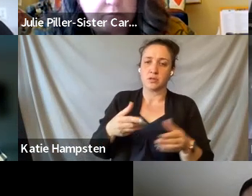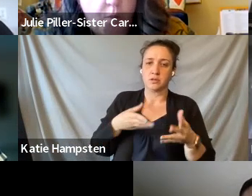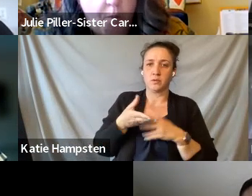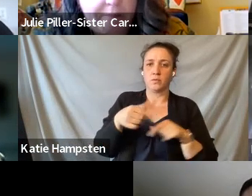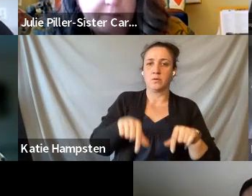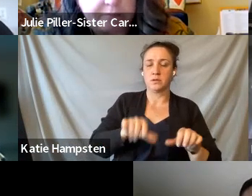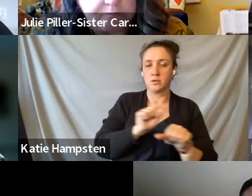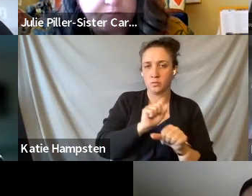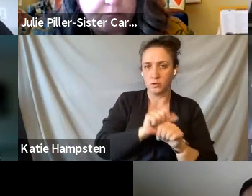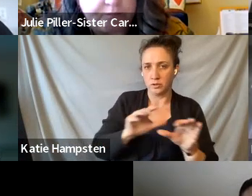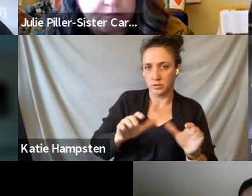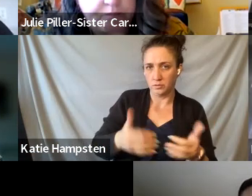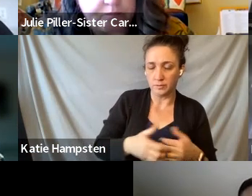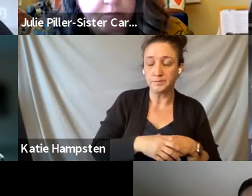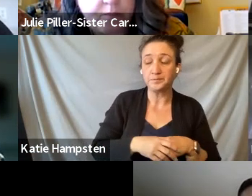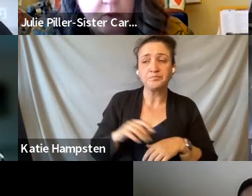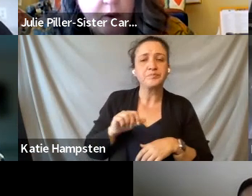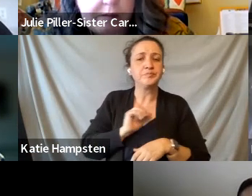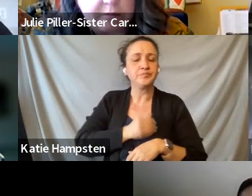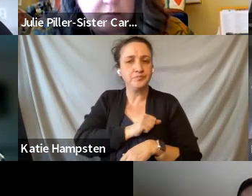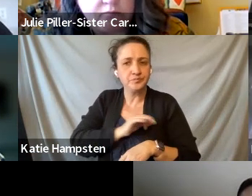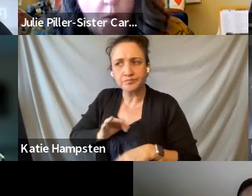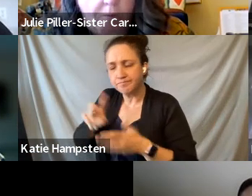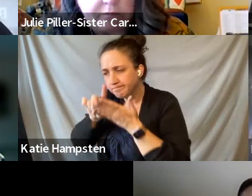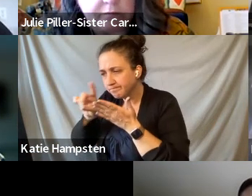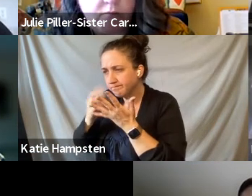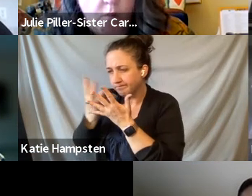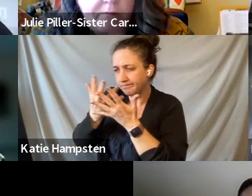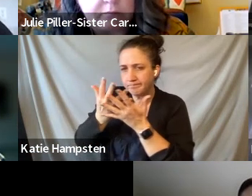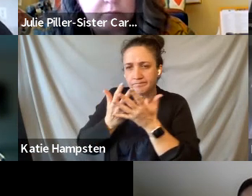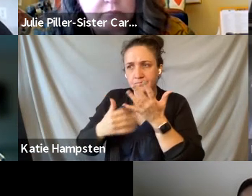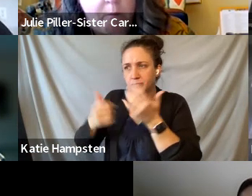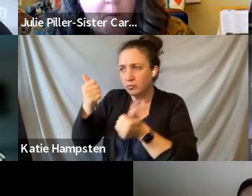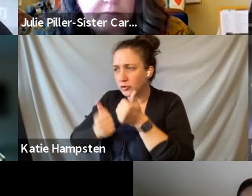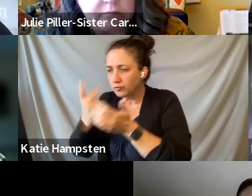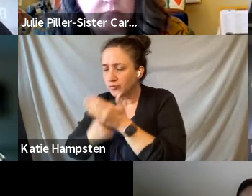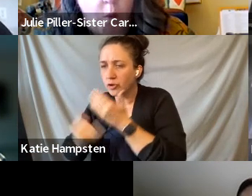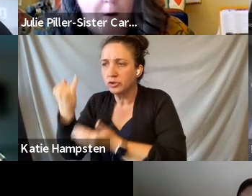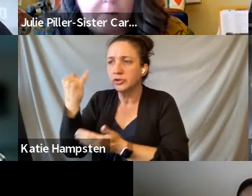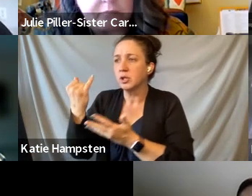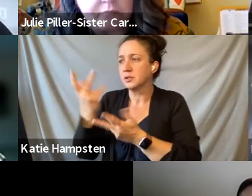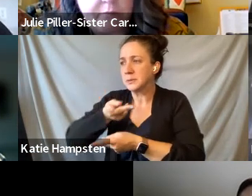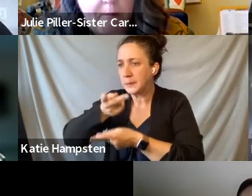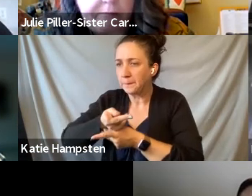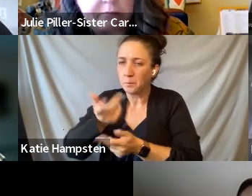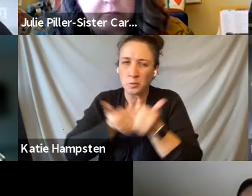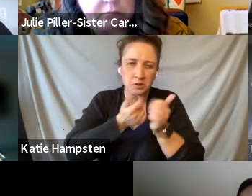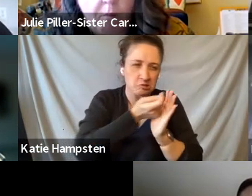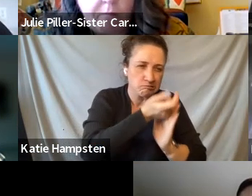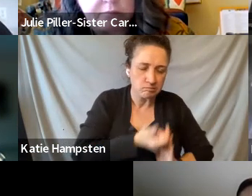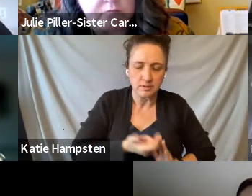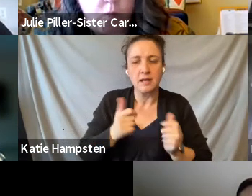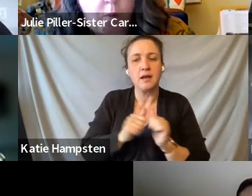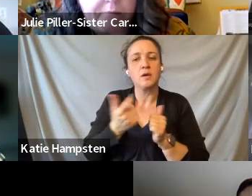projects, and how you would like to stay engaged in that work. And then the